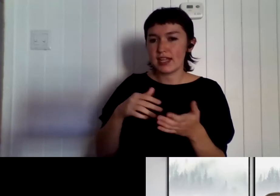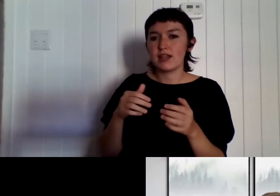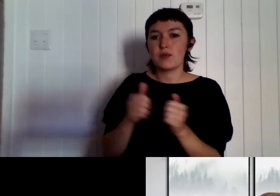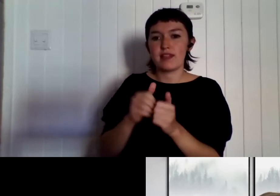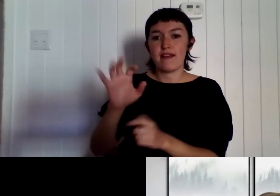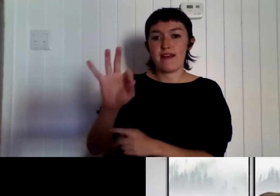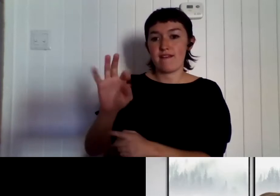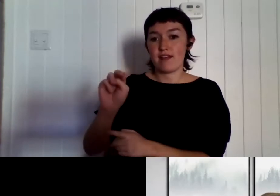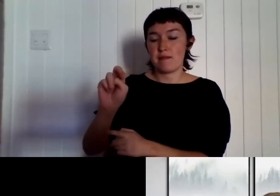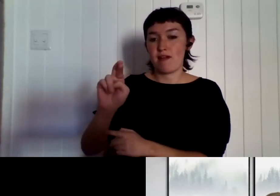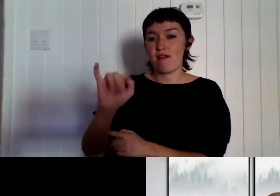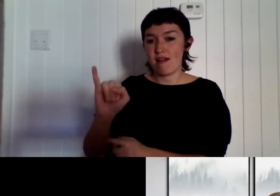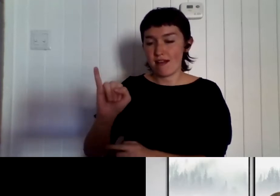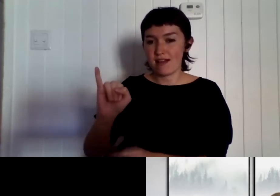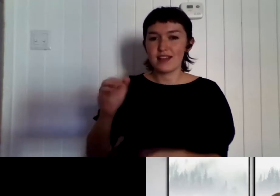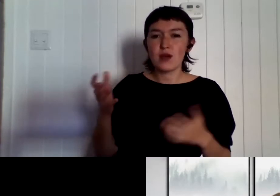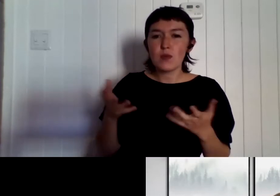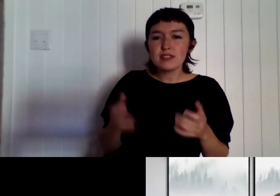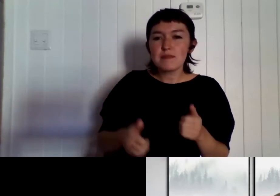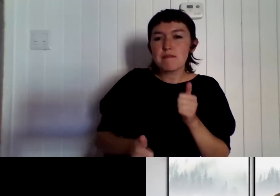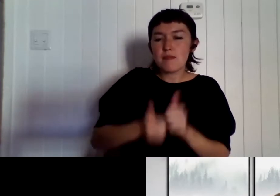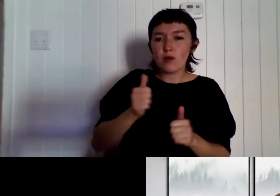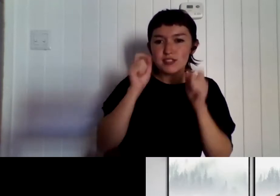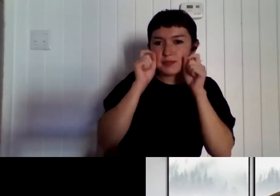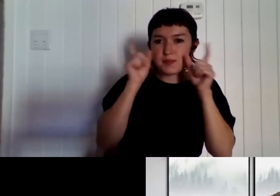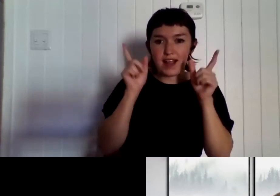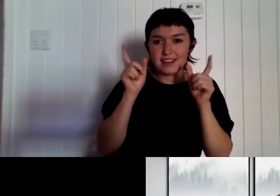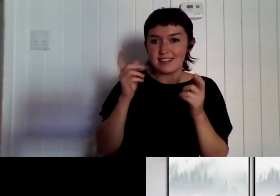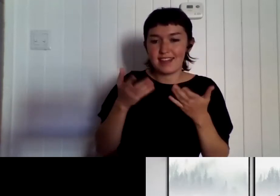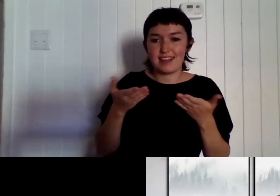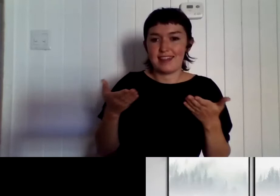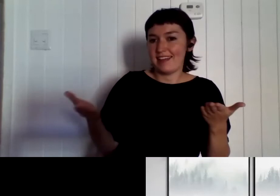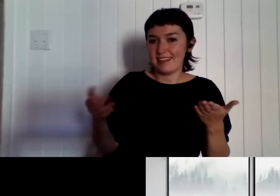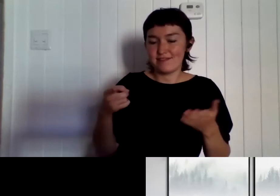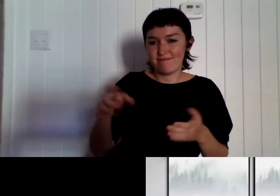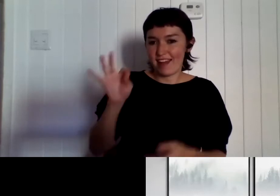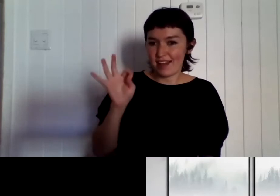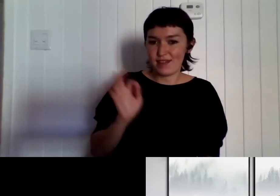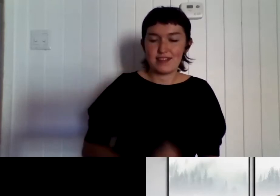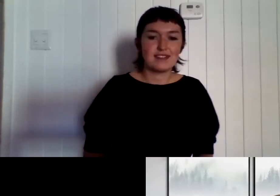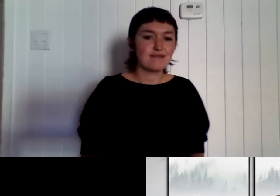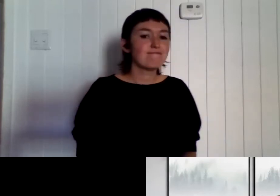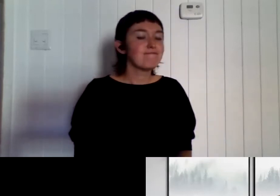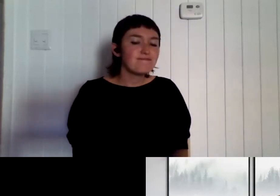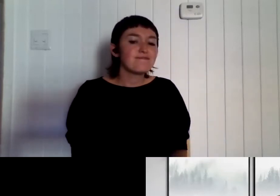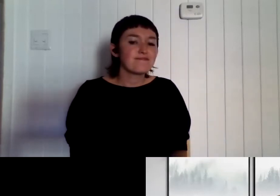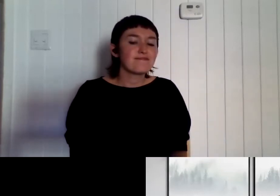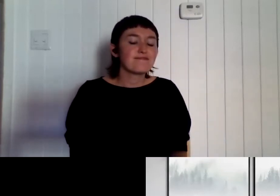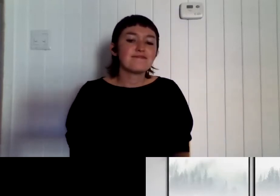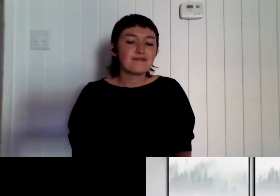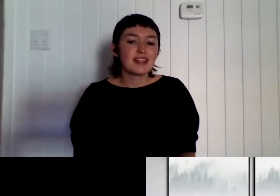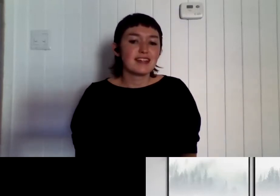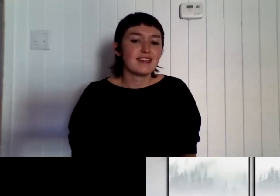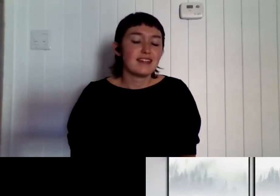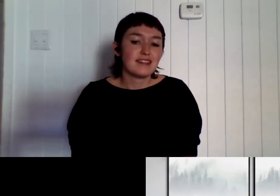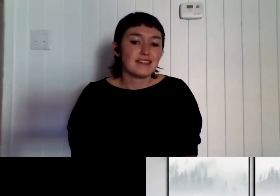most surprising thing that you've found as a scientist? The most surprising finding you've had? Yeah, so I will say